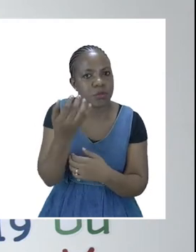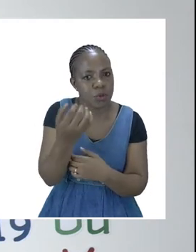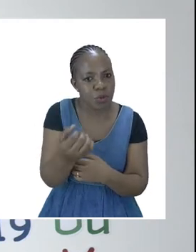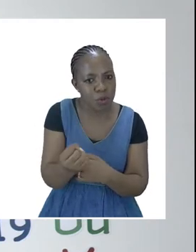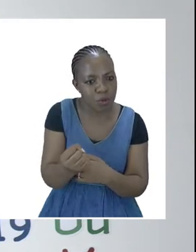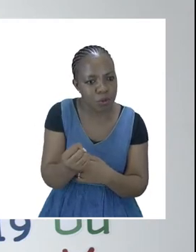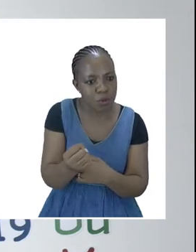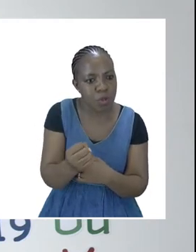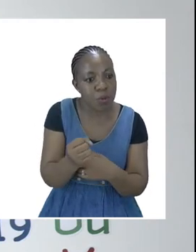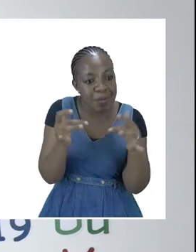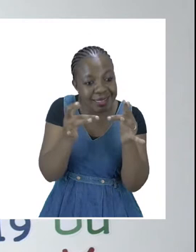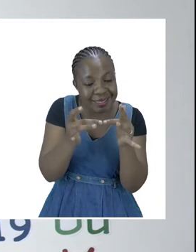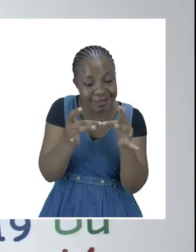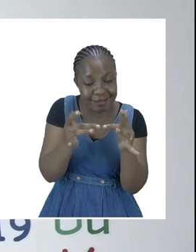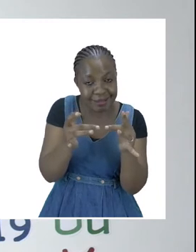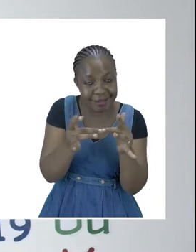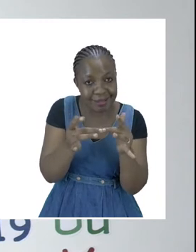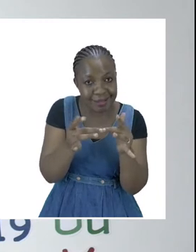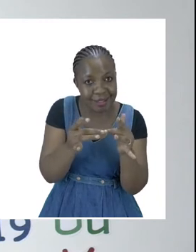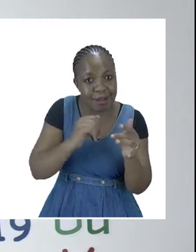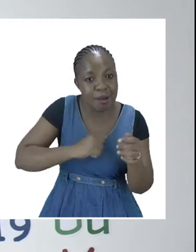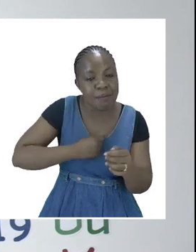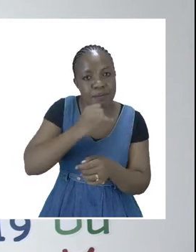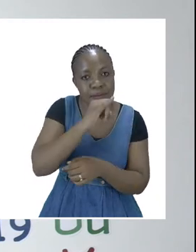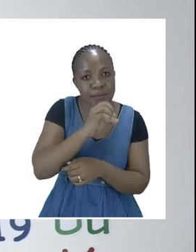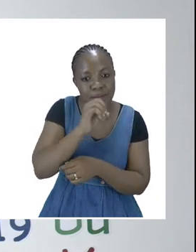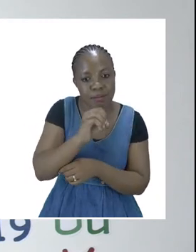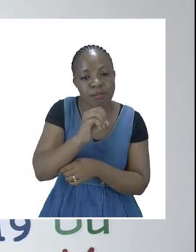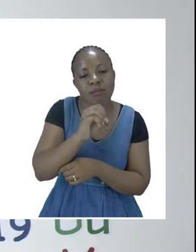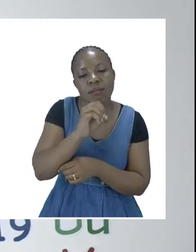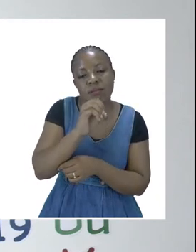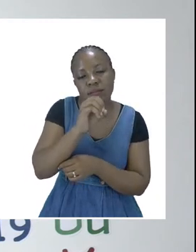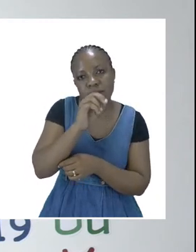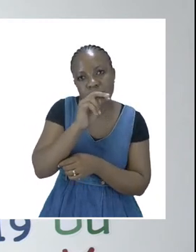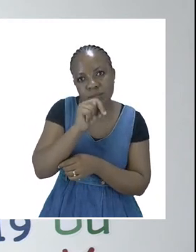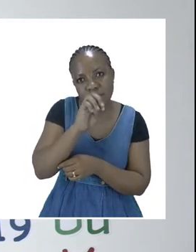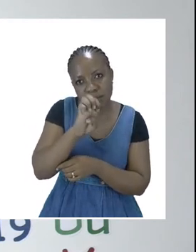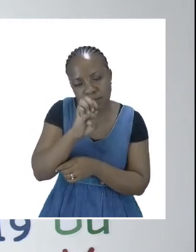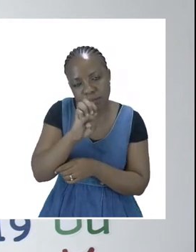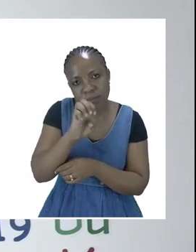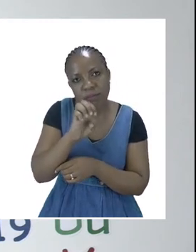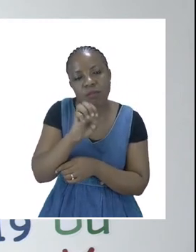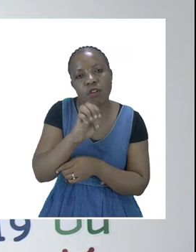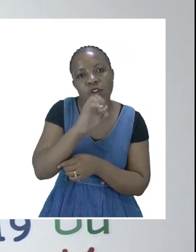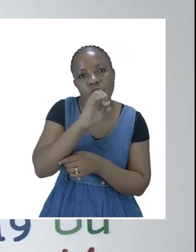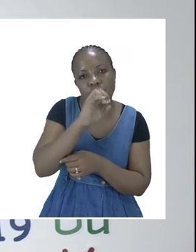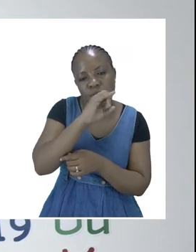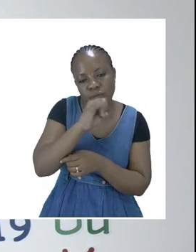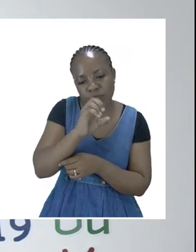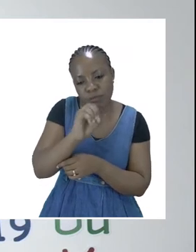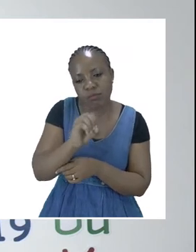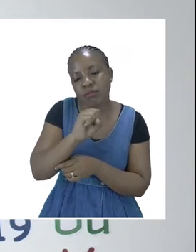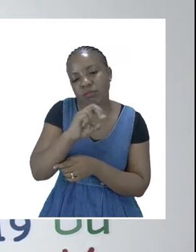our online platforms, MyZone and Zoshi Facebook pages, and in addition,